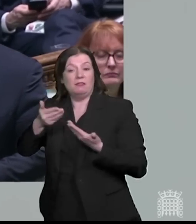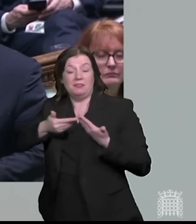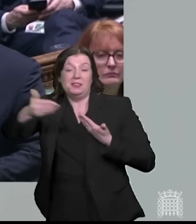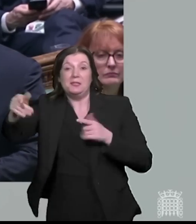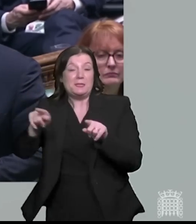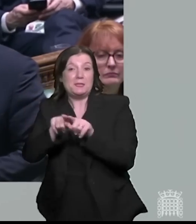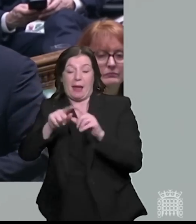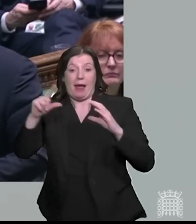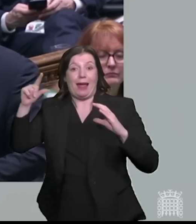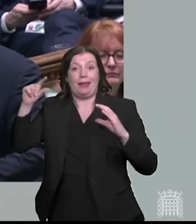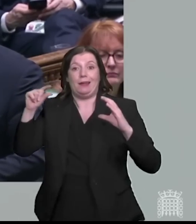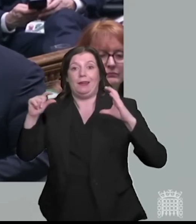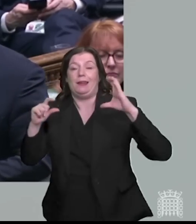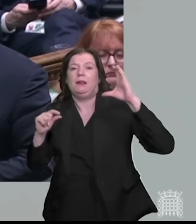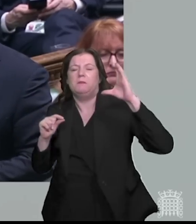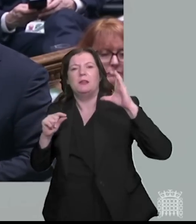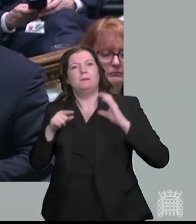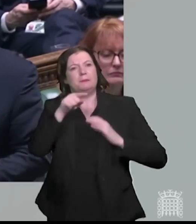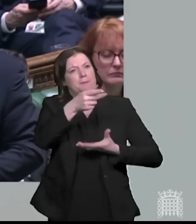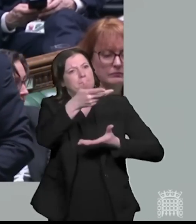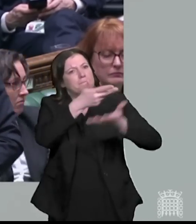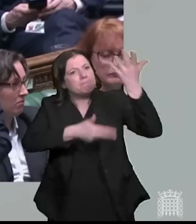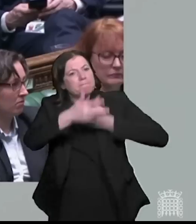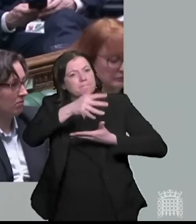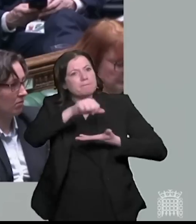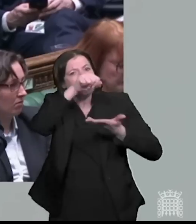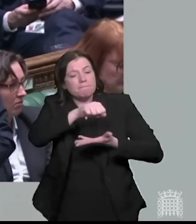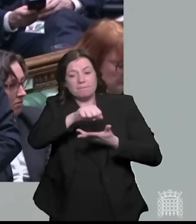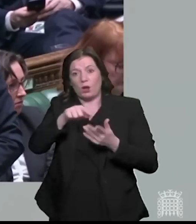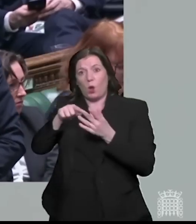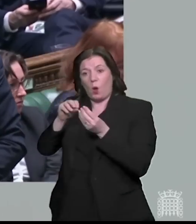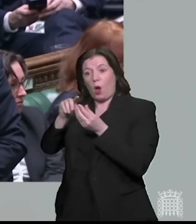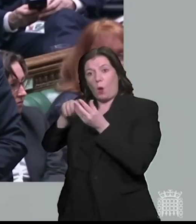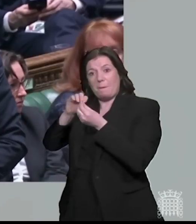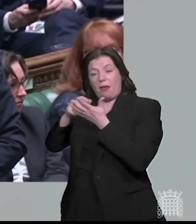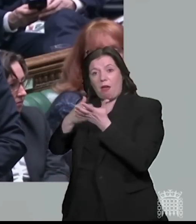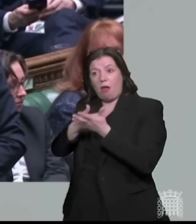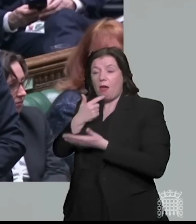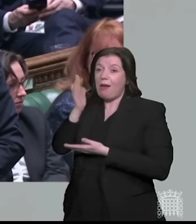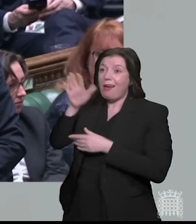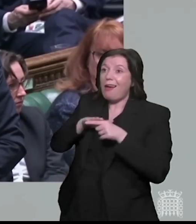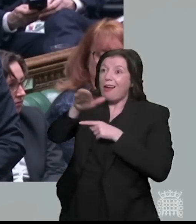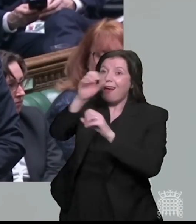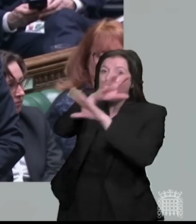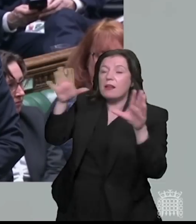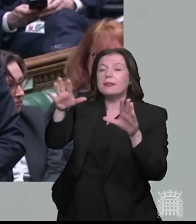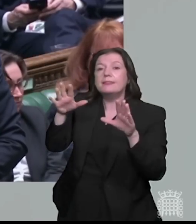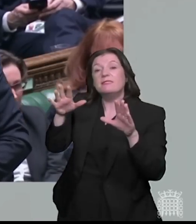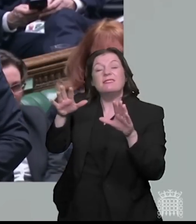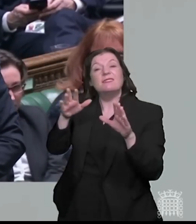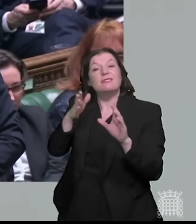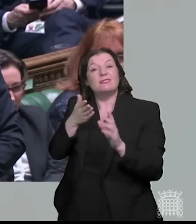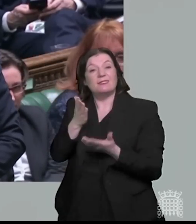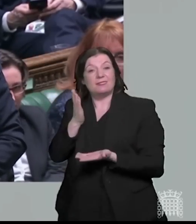I'm seeing nothing in the Red Book and the OBR forecast in the last few minutes that would change my mind about that assessment